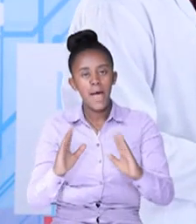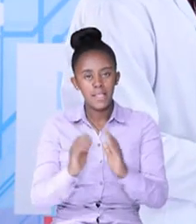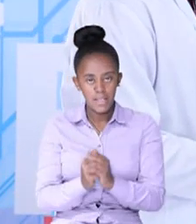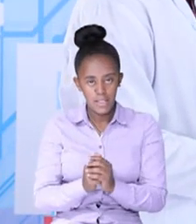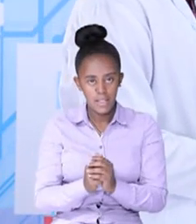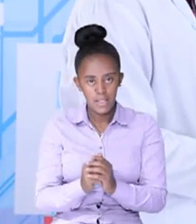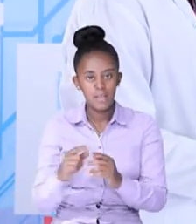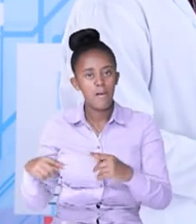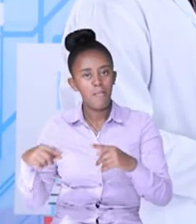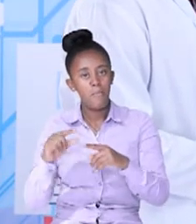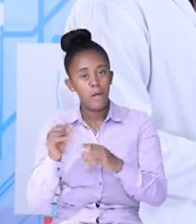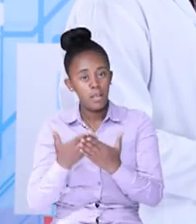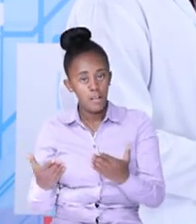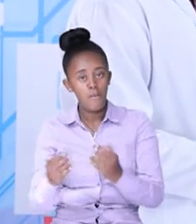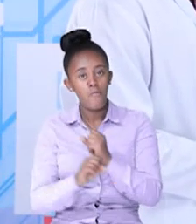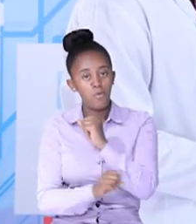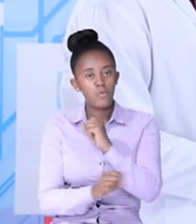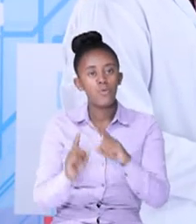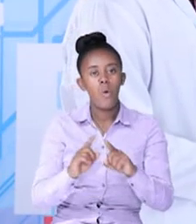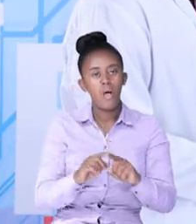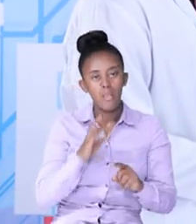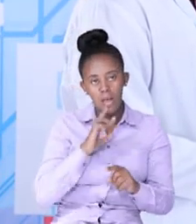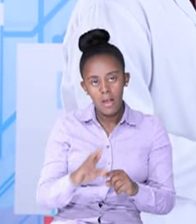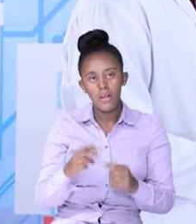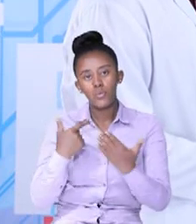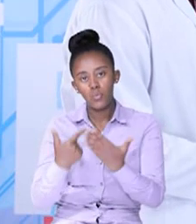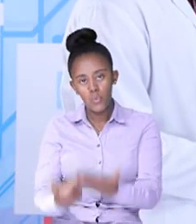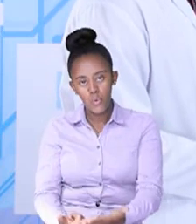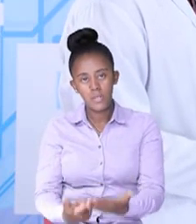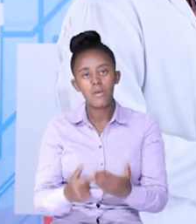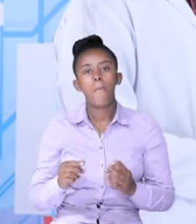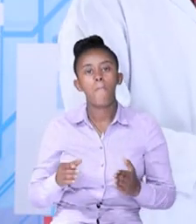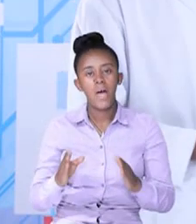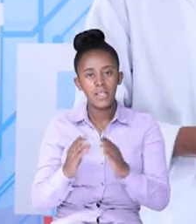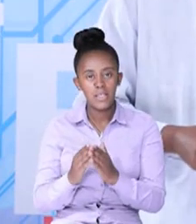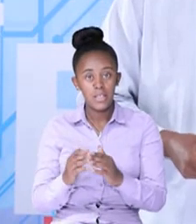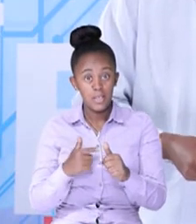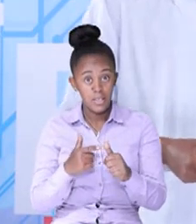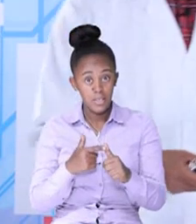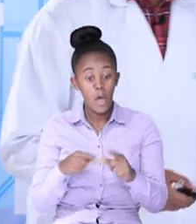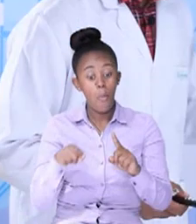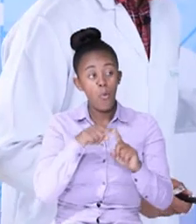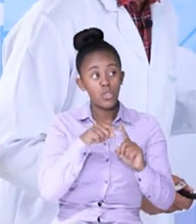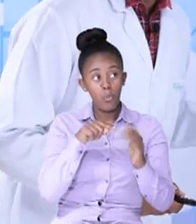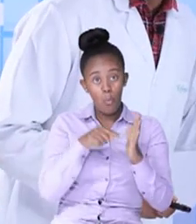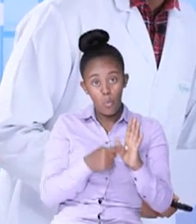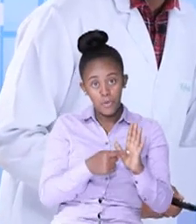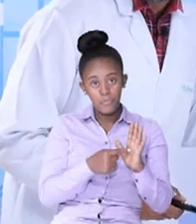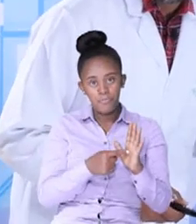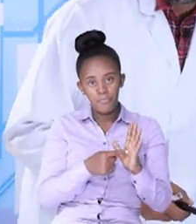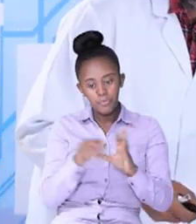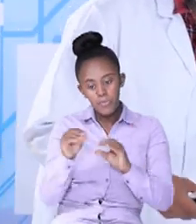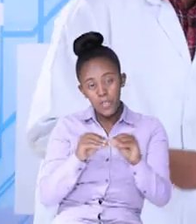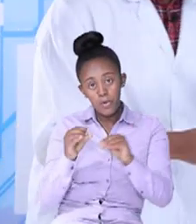charged particle follows. So what are those paths? First, let's take a positive point charge moving